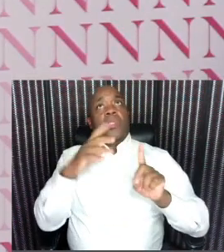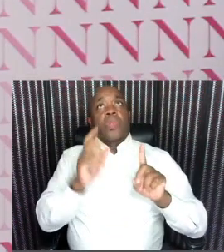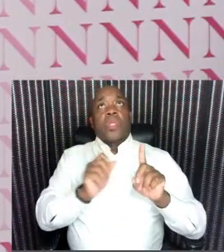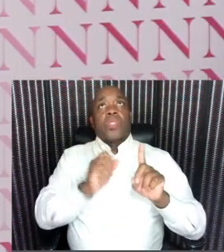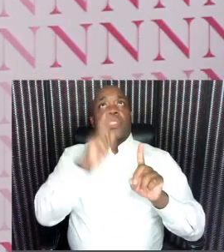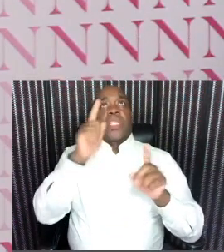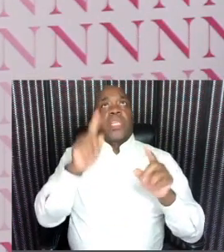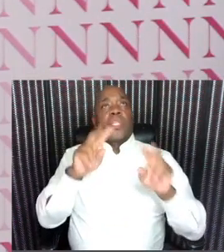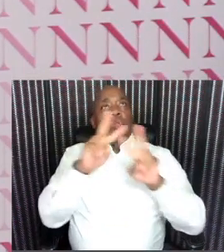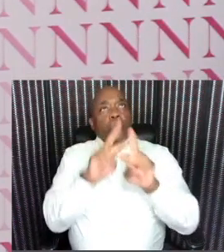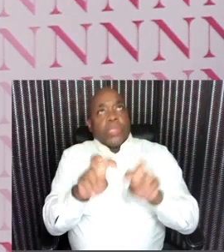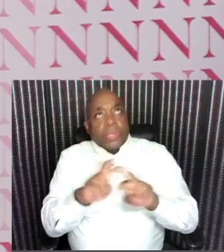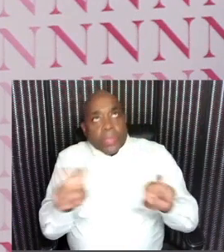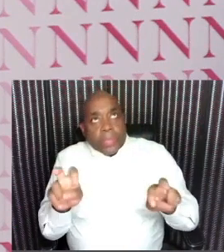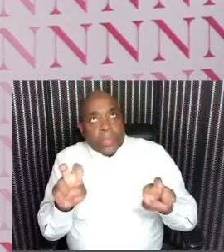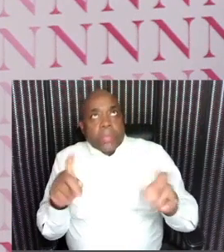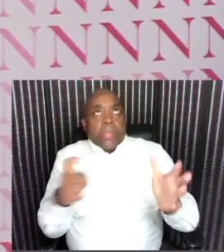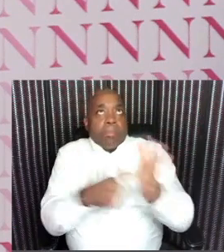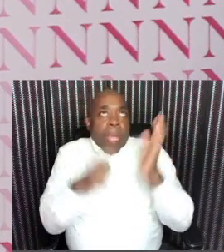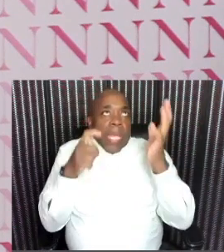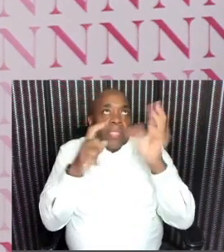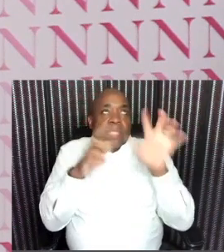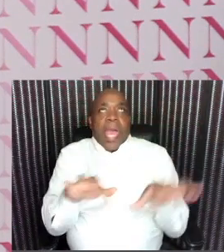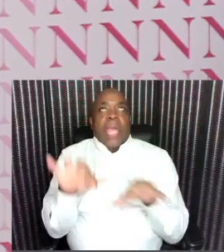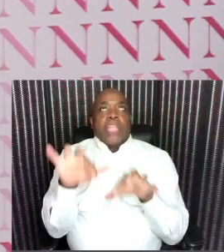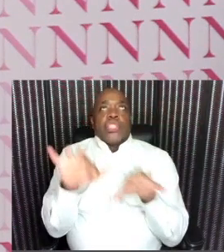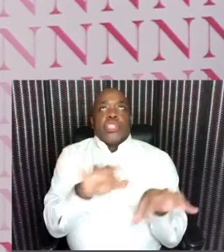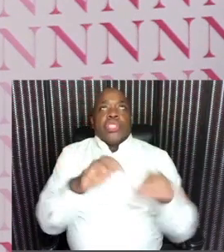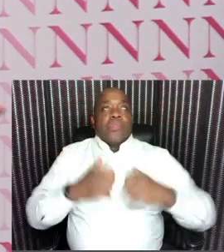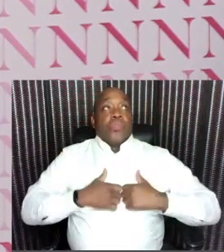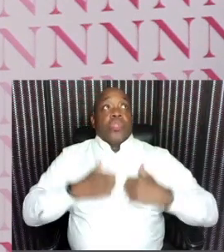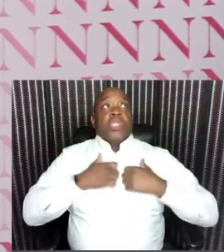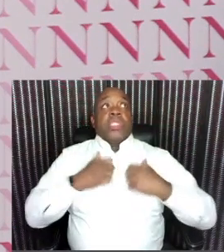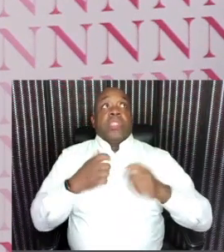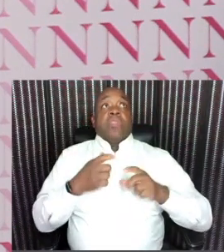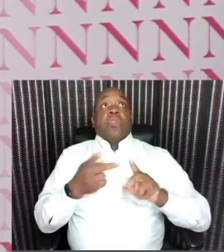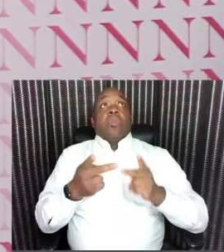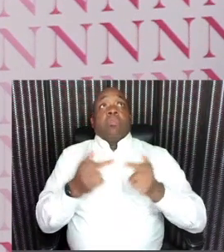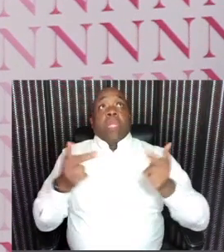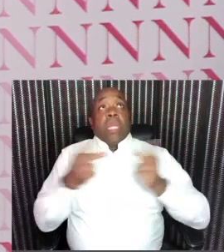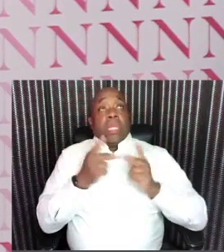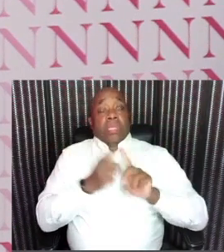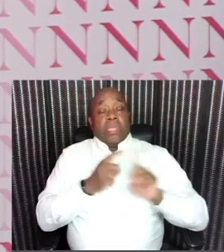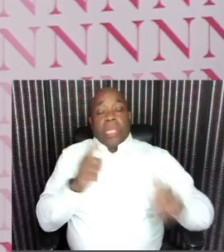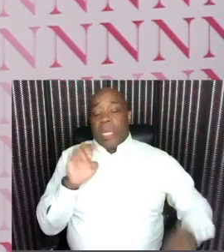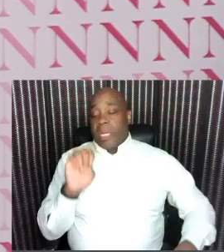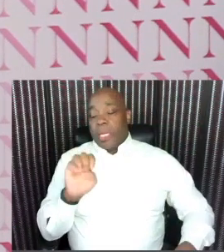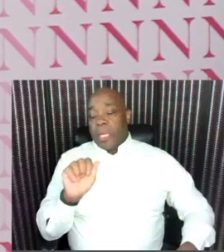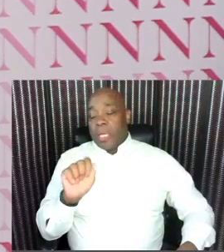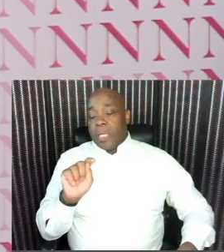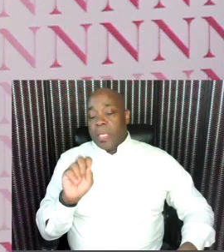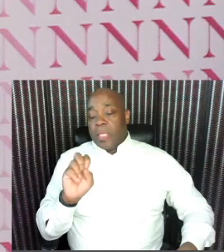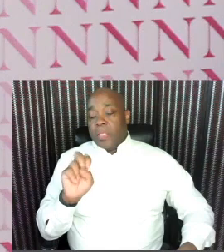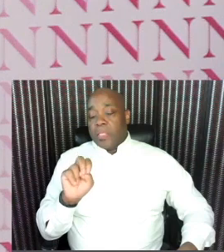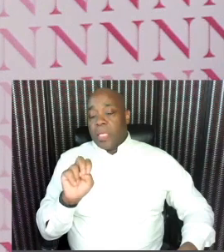the demands, and the actions of residents in places like this is not something that we should